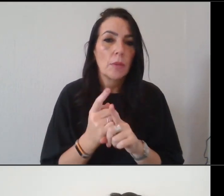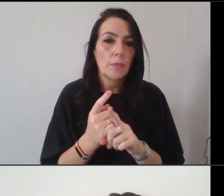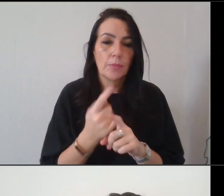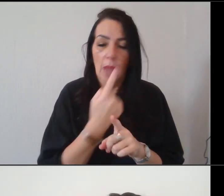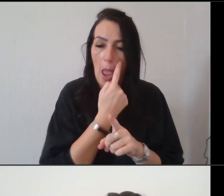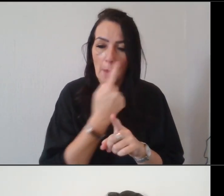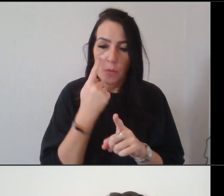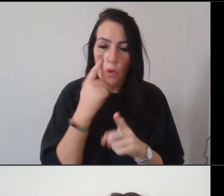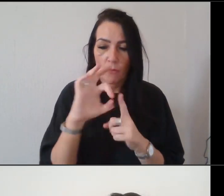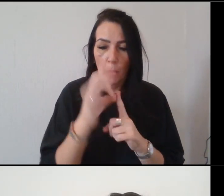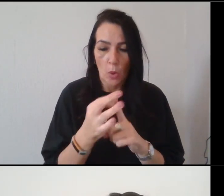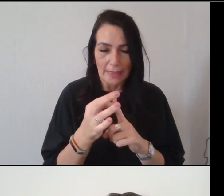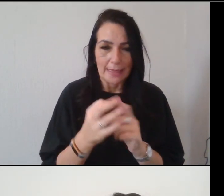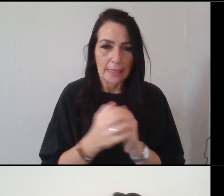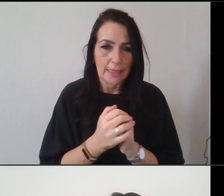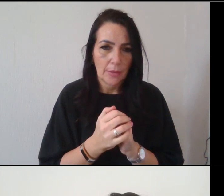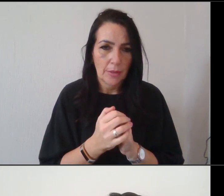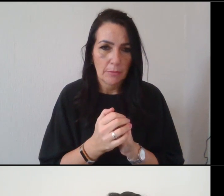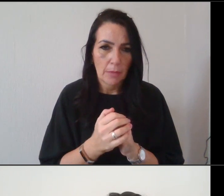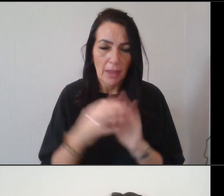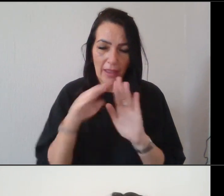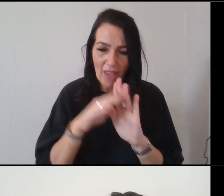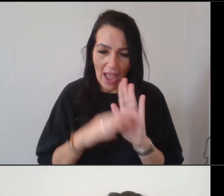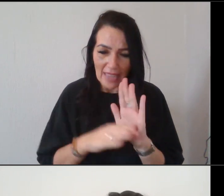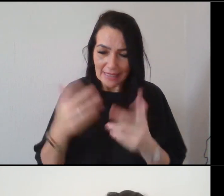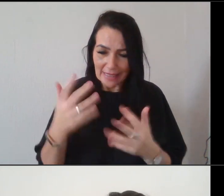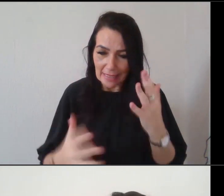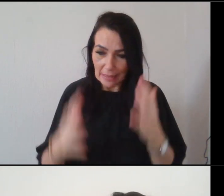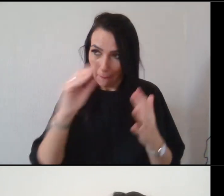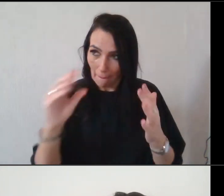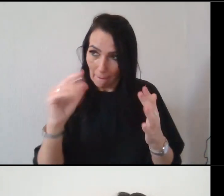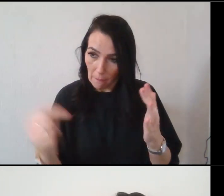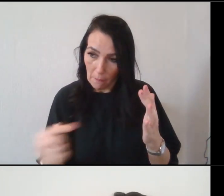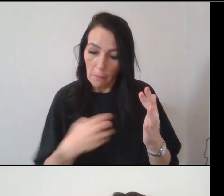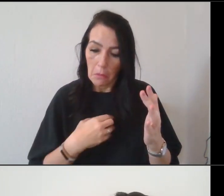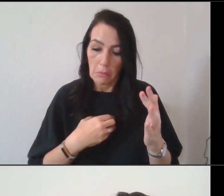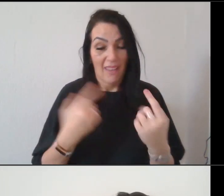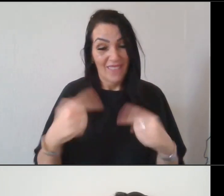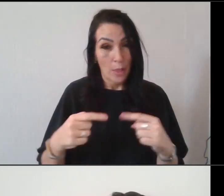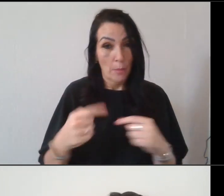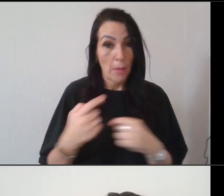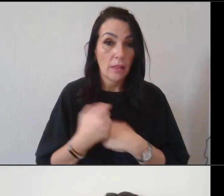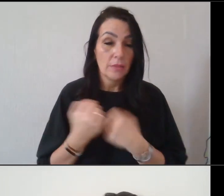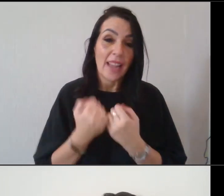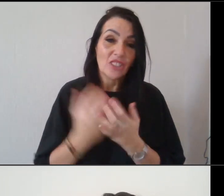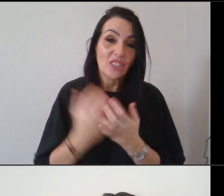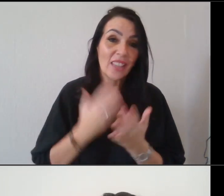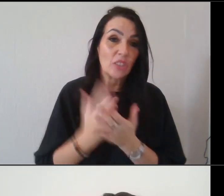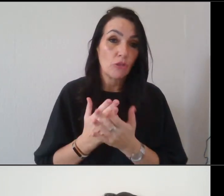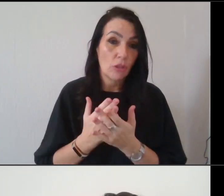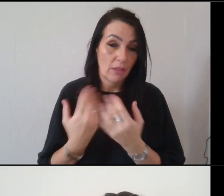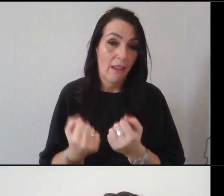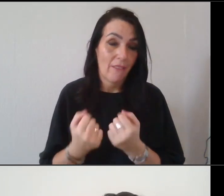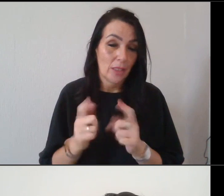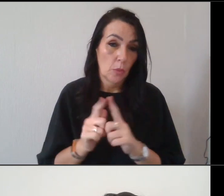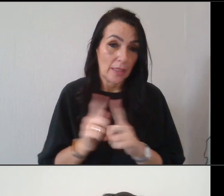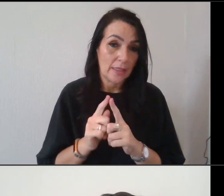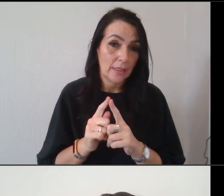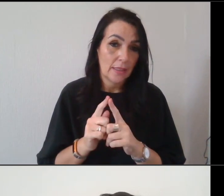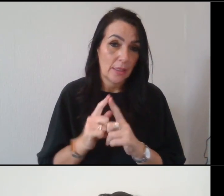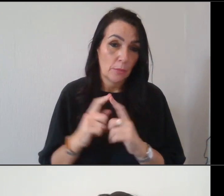where you use kind of interesting facts and stats. We also have those available. Energy Saving Trust maintains